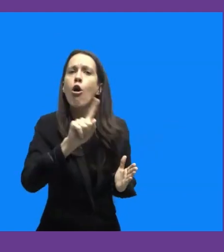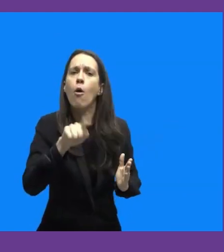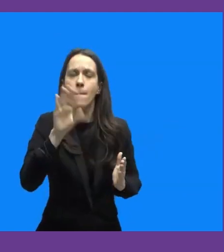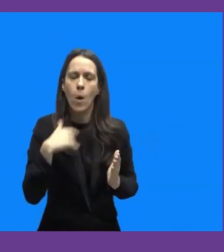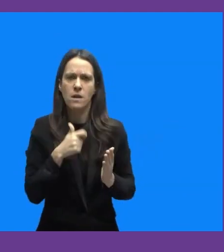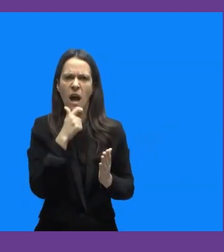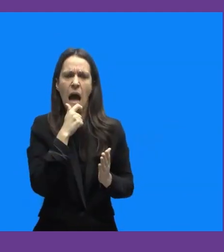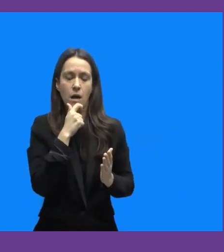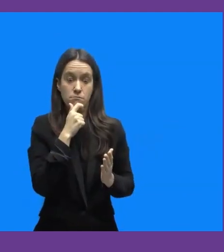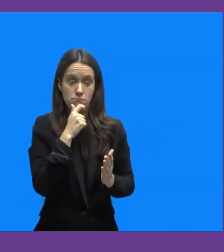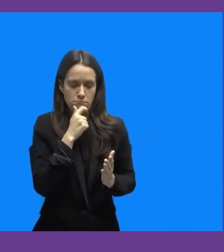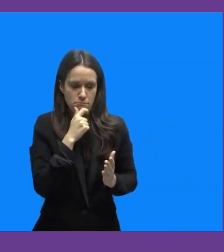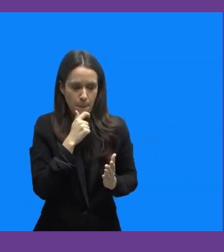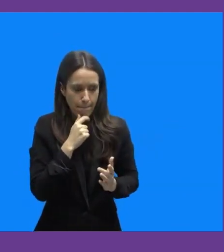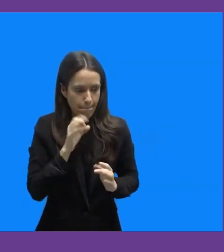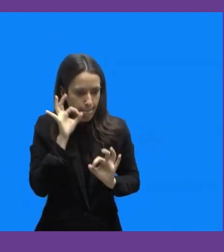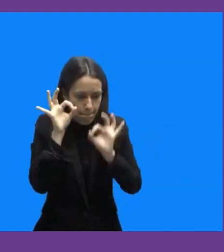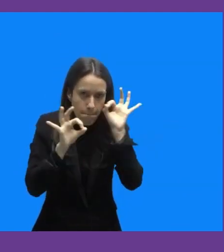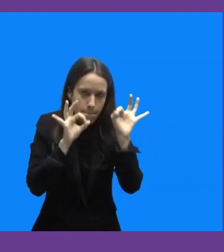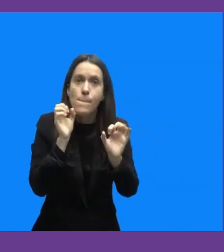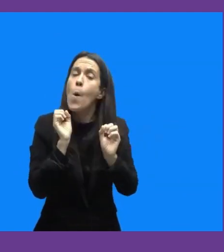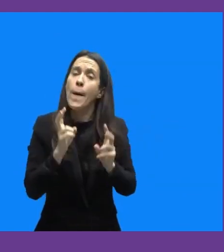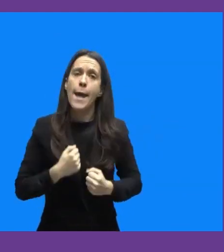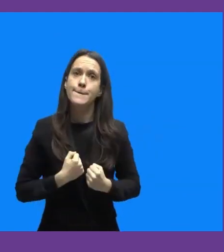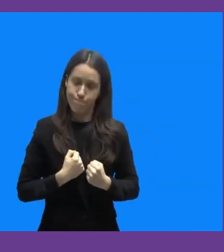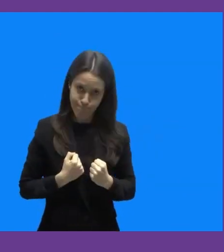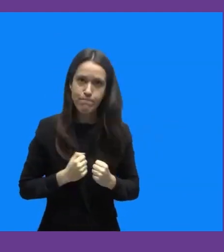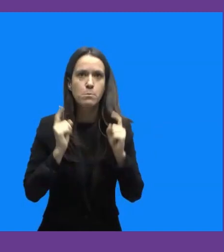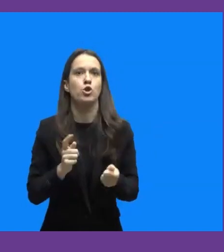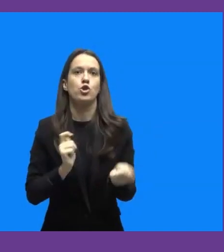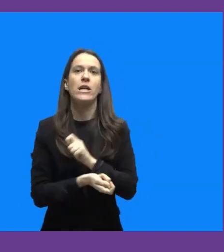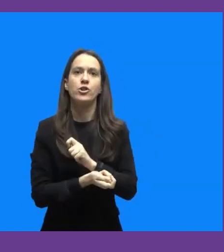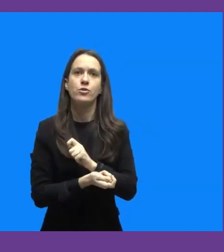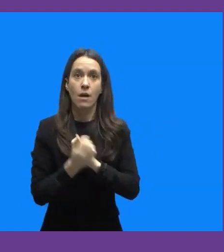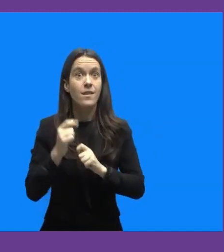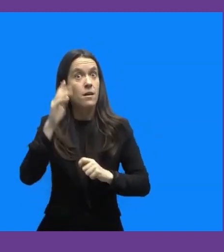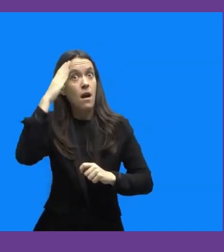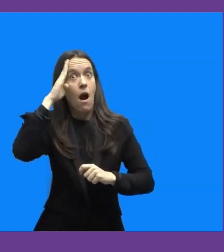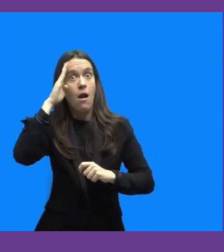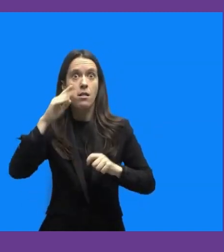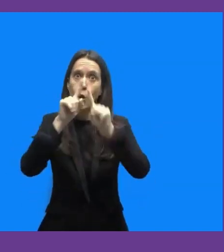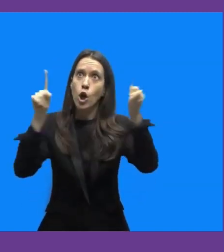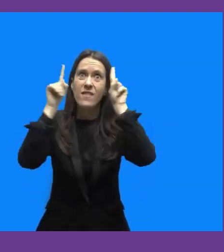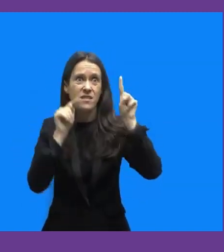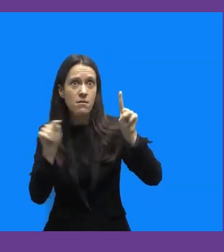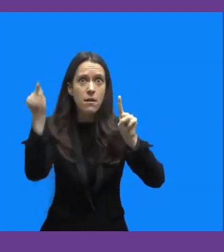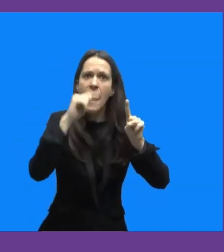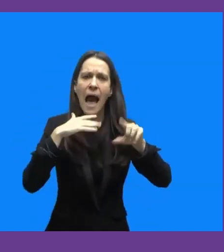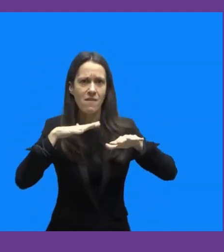other universities and the disability services. We've a very strong network there for 25 years of disability officers. And so we